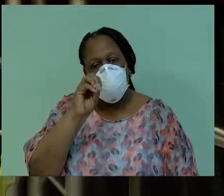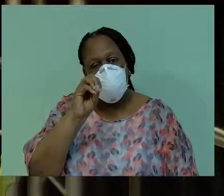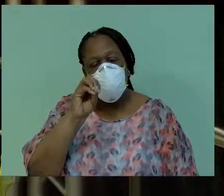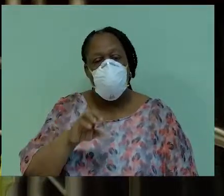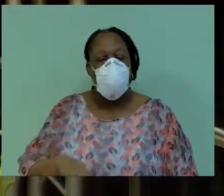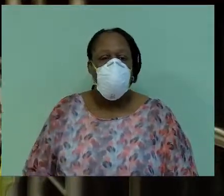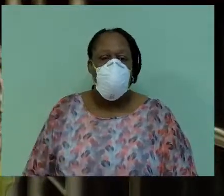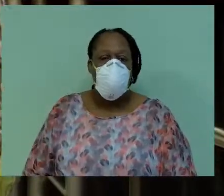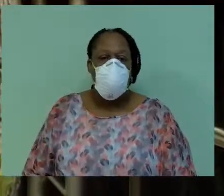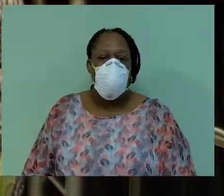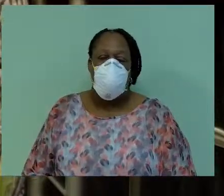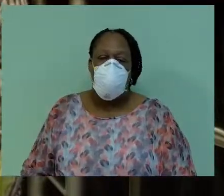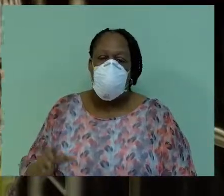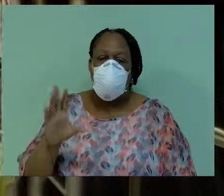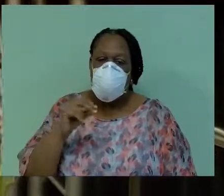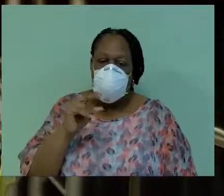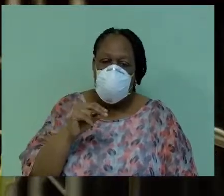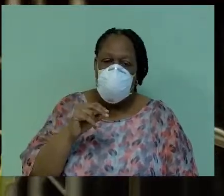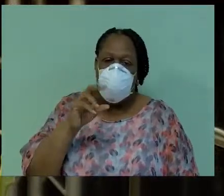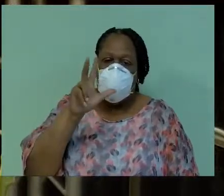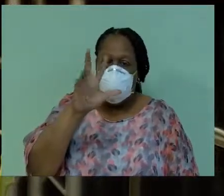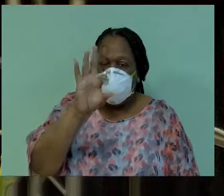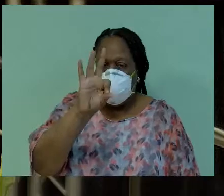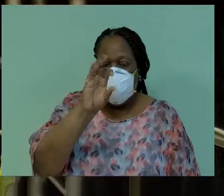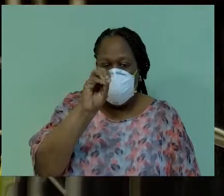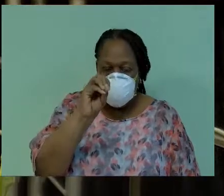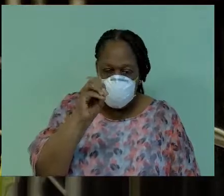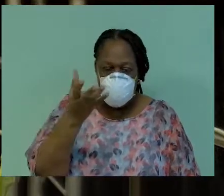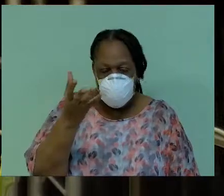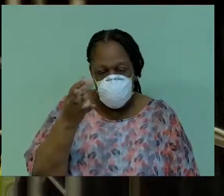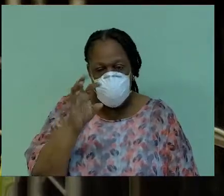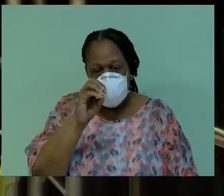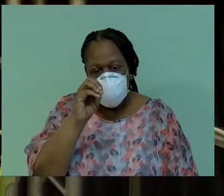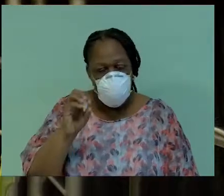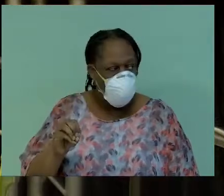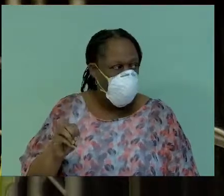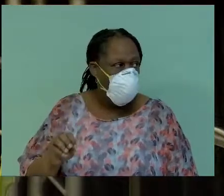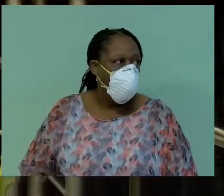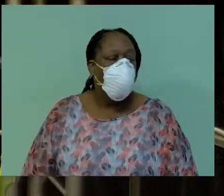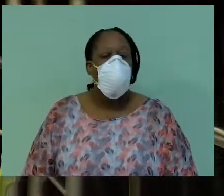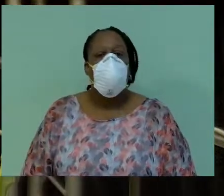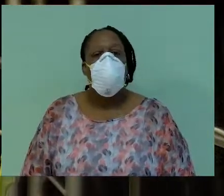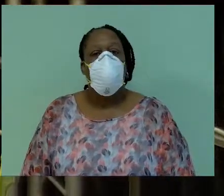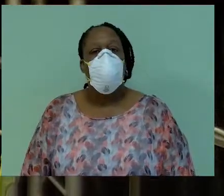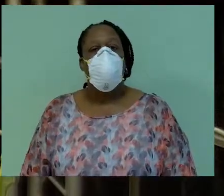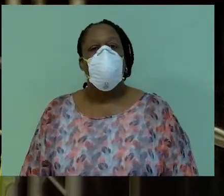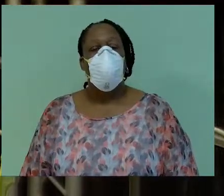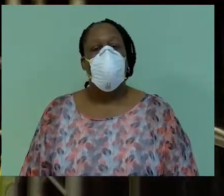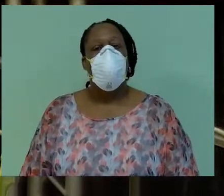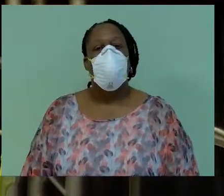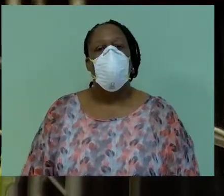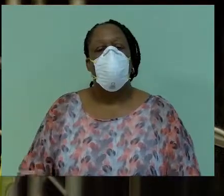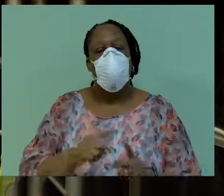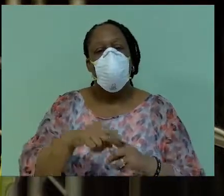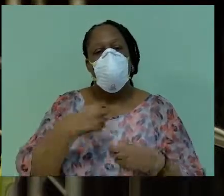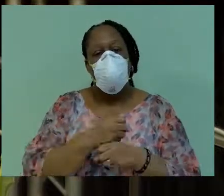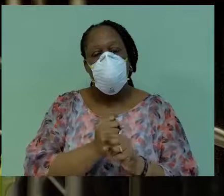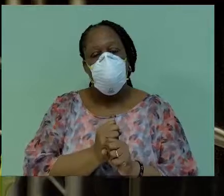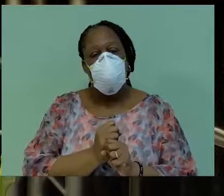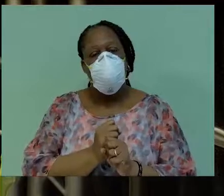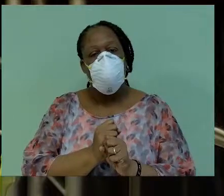is heavier than the grain alcohol, which is ethanol. It's cheaper to make, and it has a high vapor